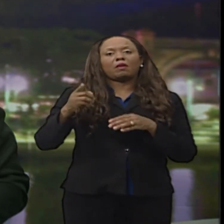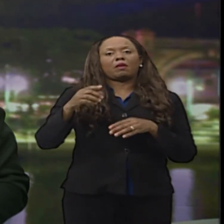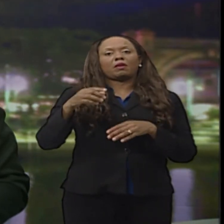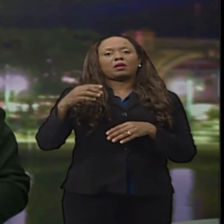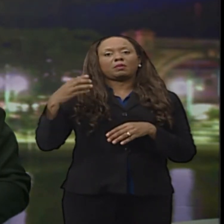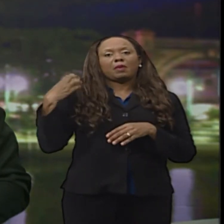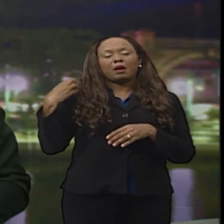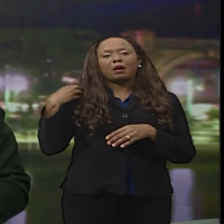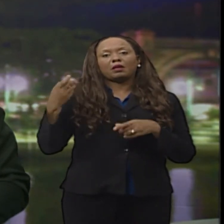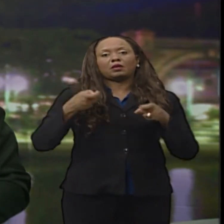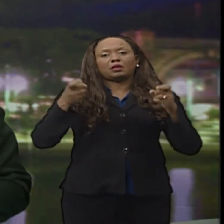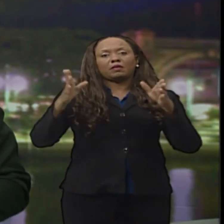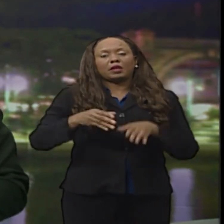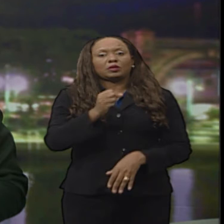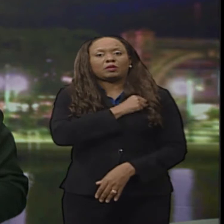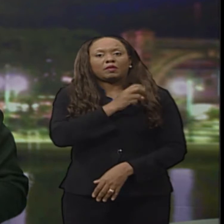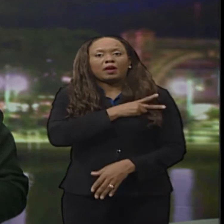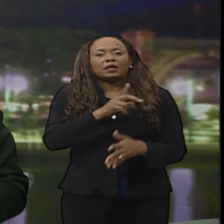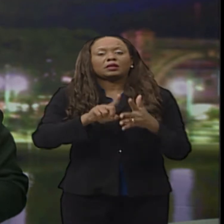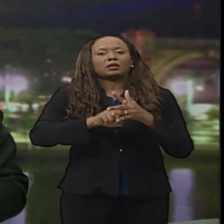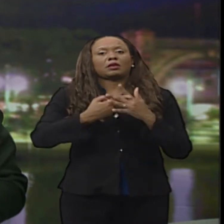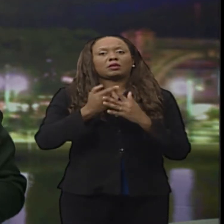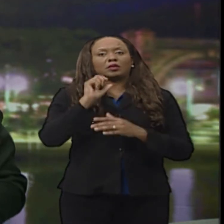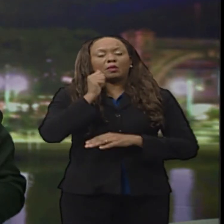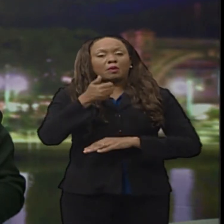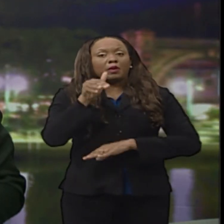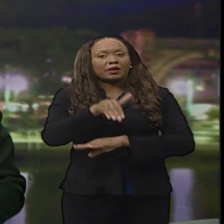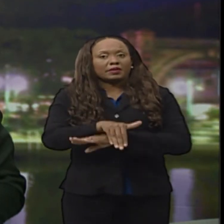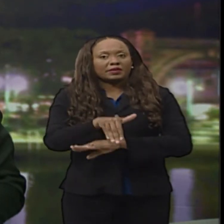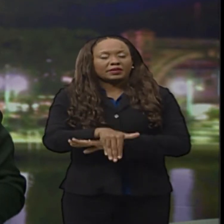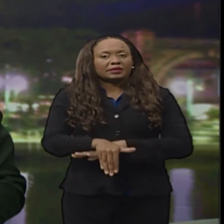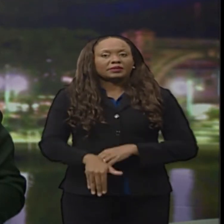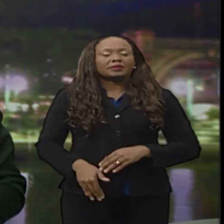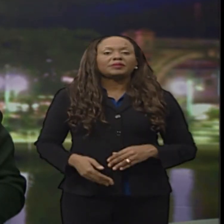supervisors, which starts tomorrow evening at the Yacht Club.